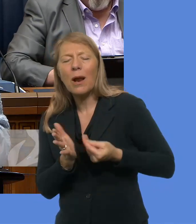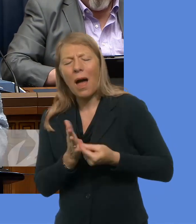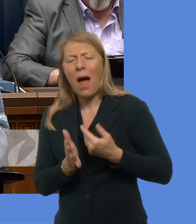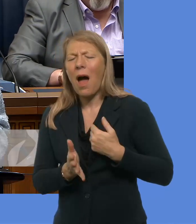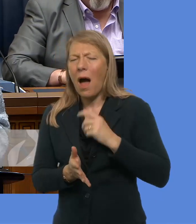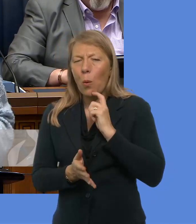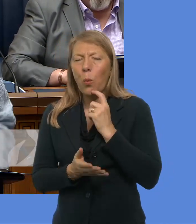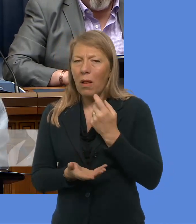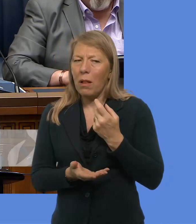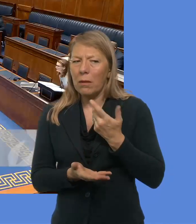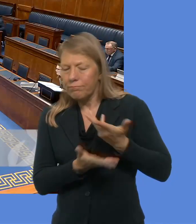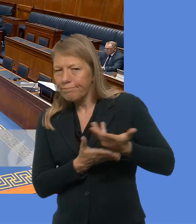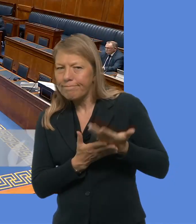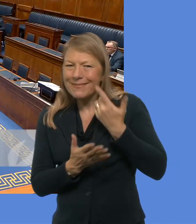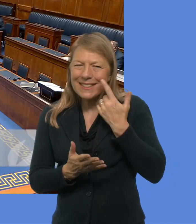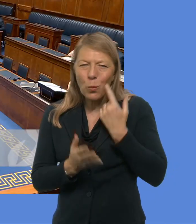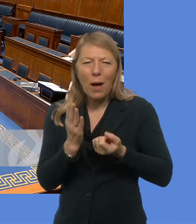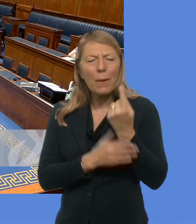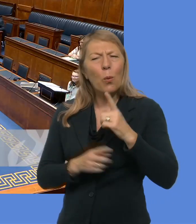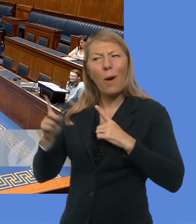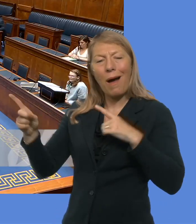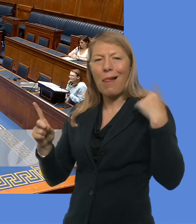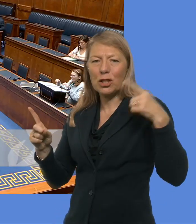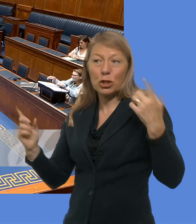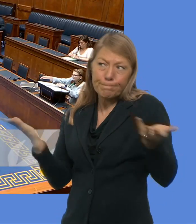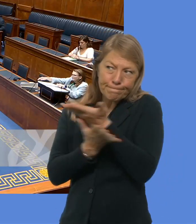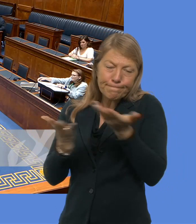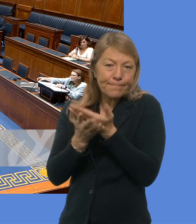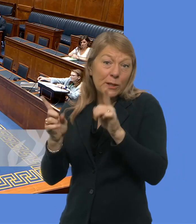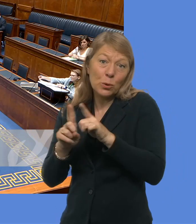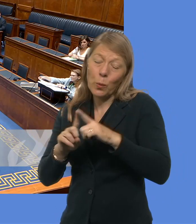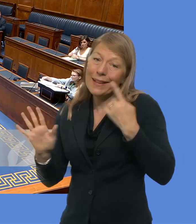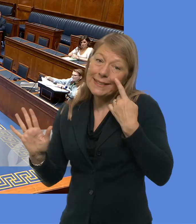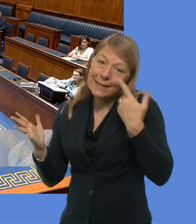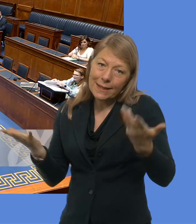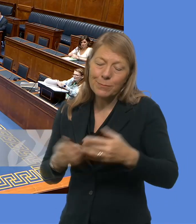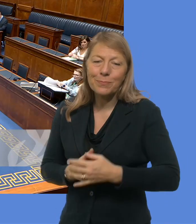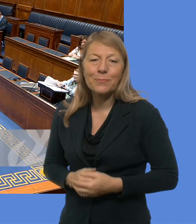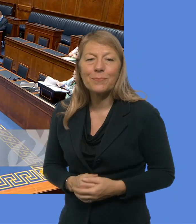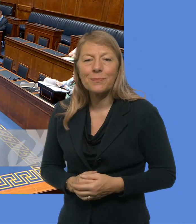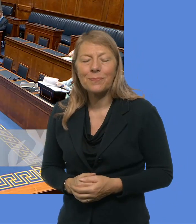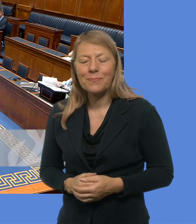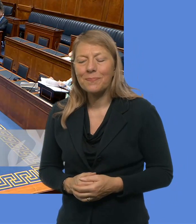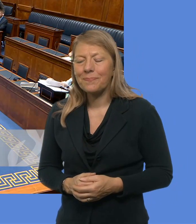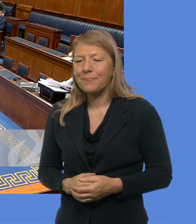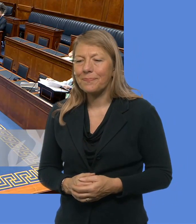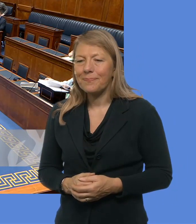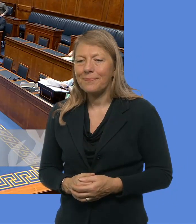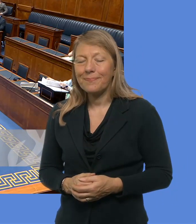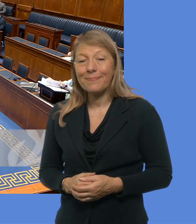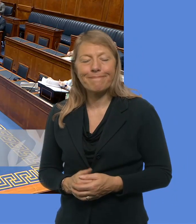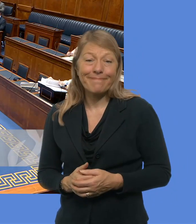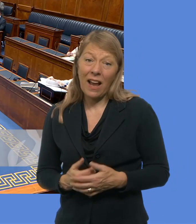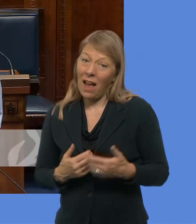in Whitehall. Call Sinead Annis. Principal Deputy Speaker, and I have previously raised this issue